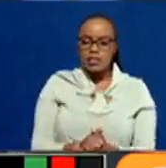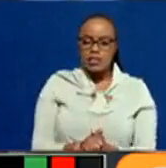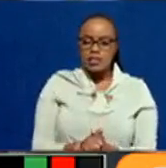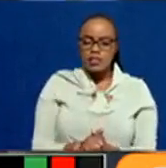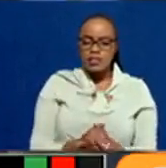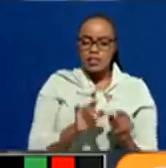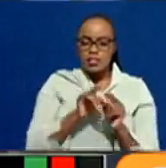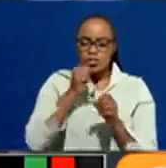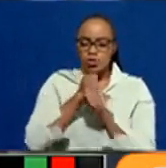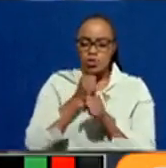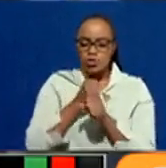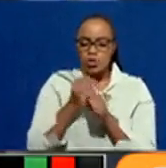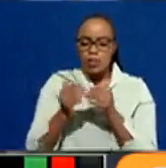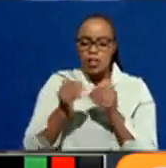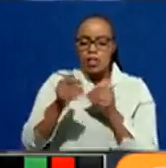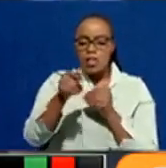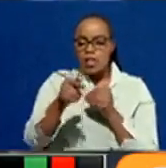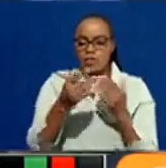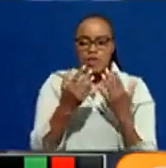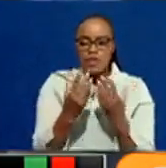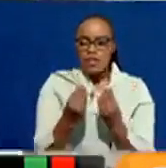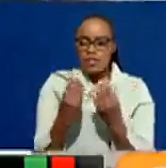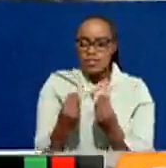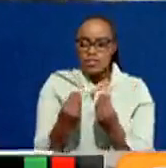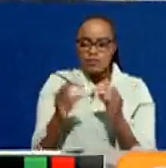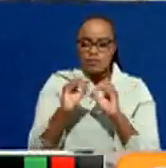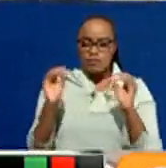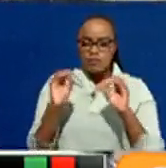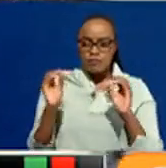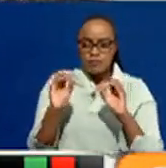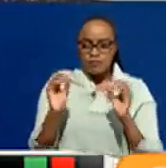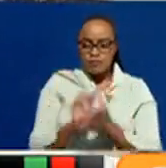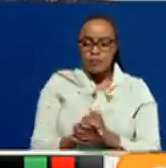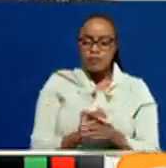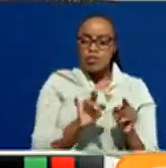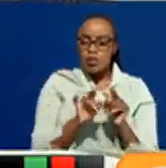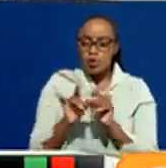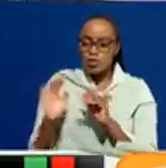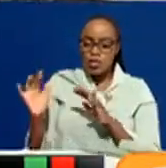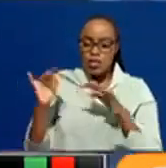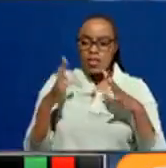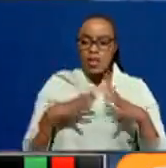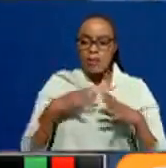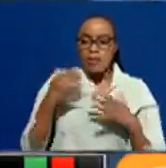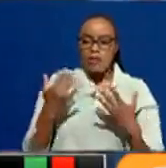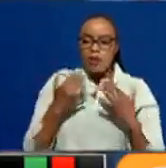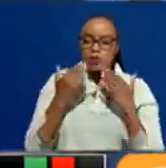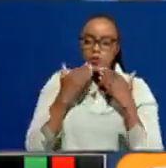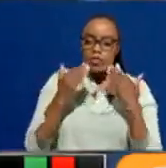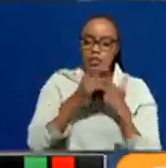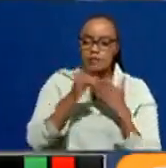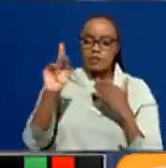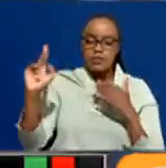And the job ahead of us is not a joke. And he had a last word for the gathered crowd. I beg the people of